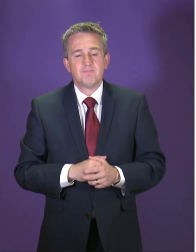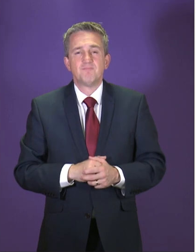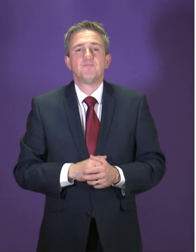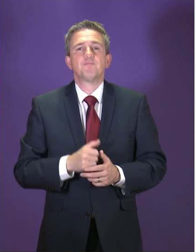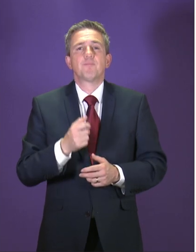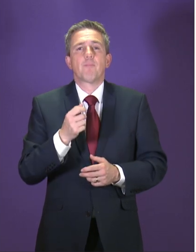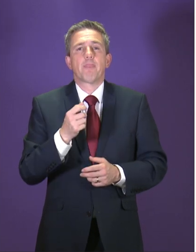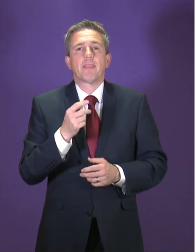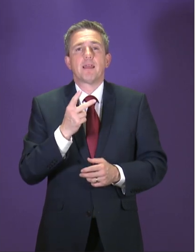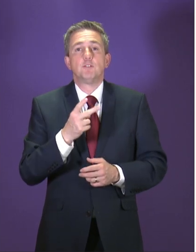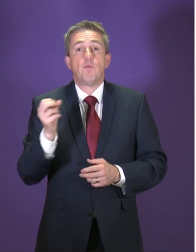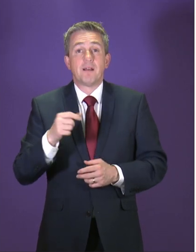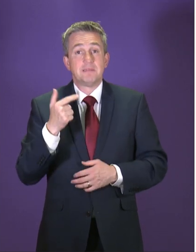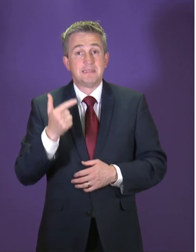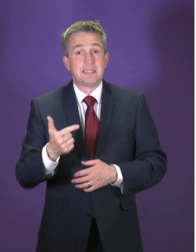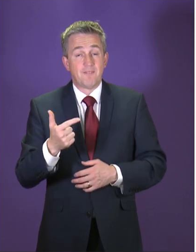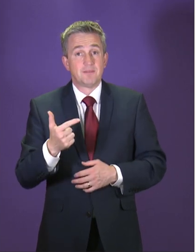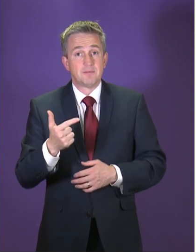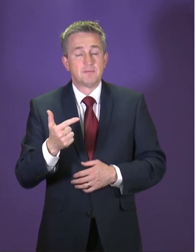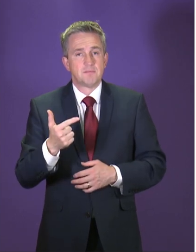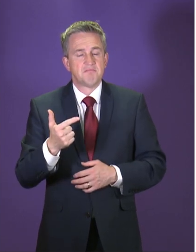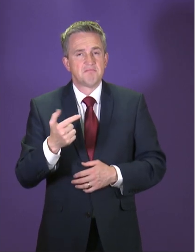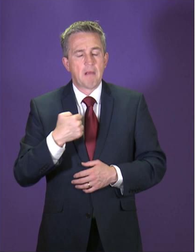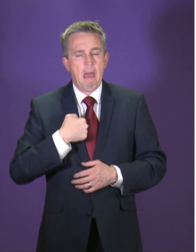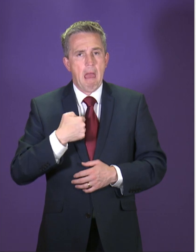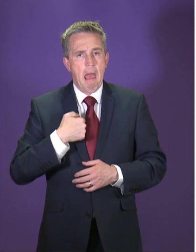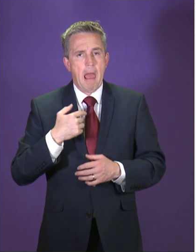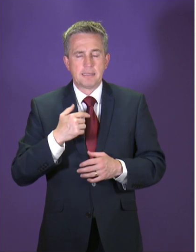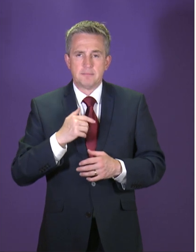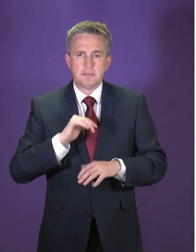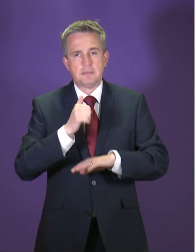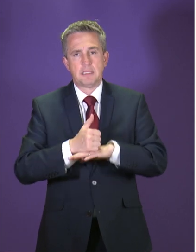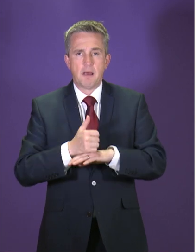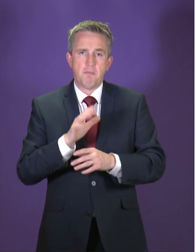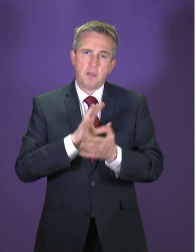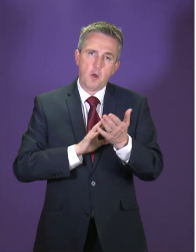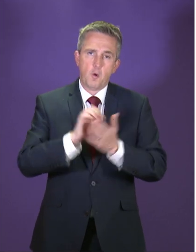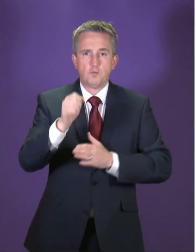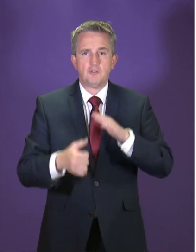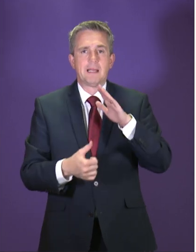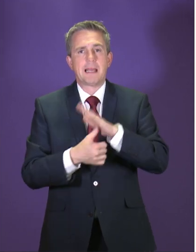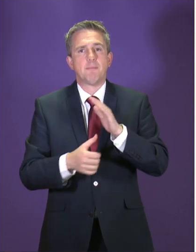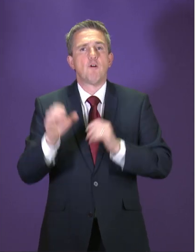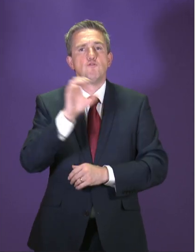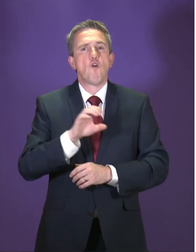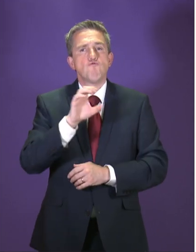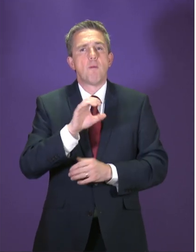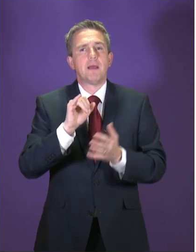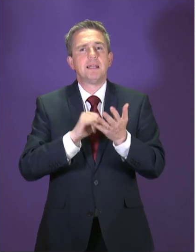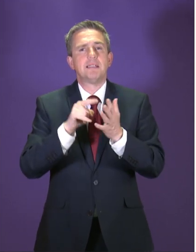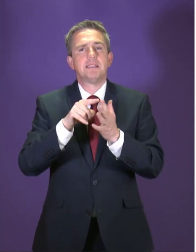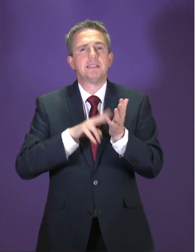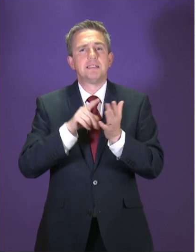In 2007, I developed the culture capital of Europe, Sibiu. It